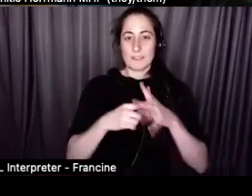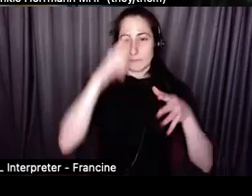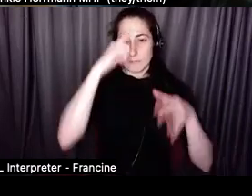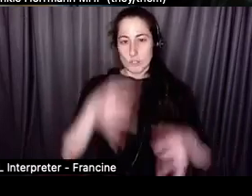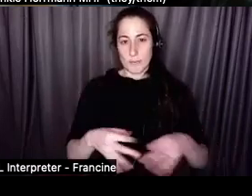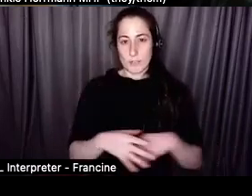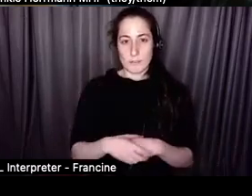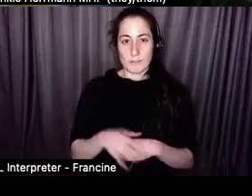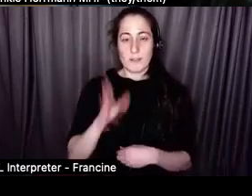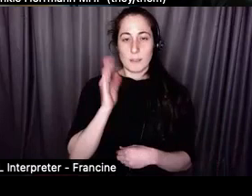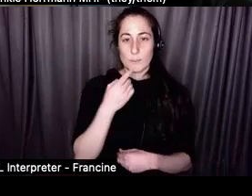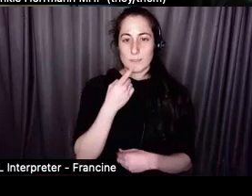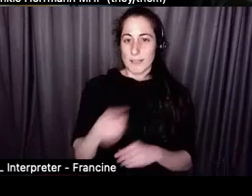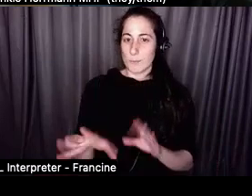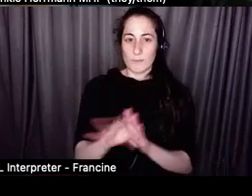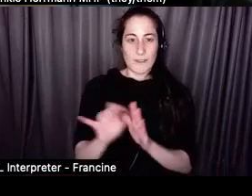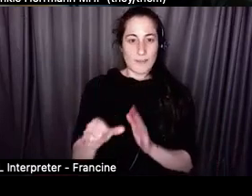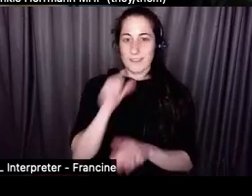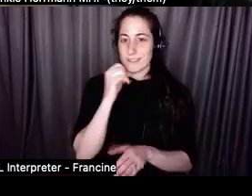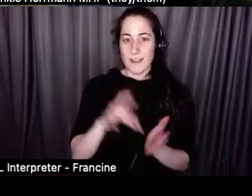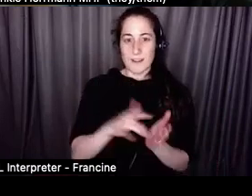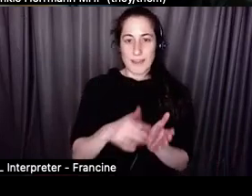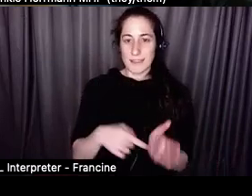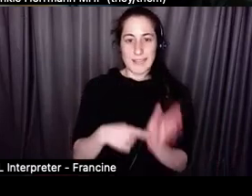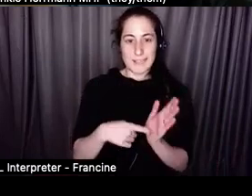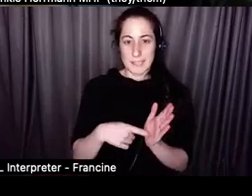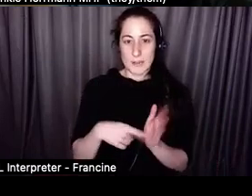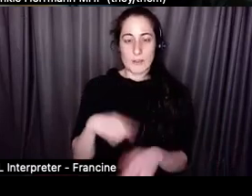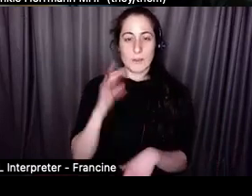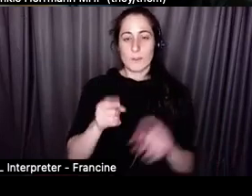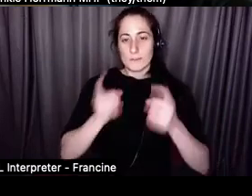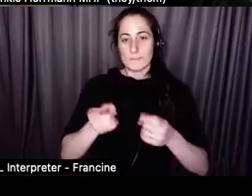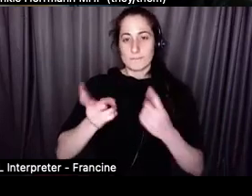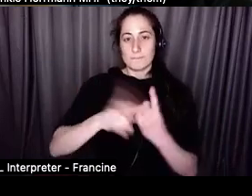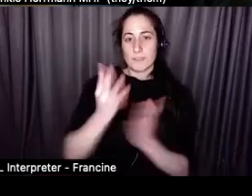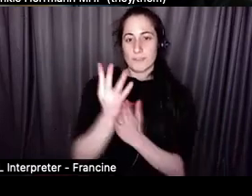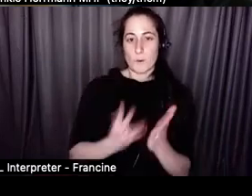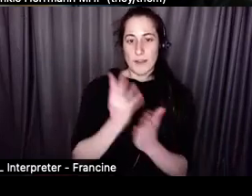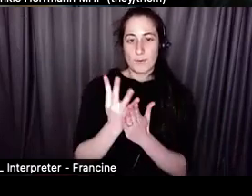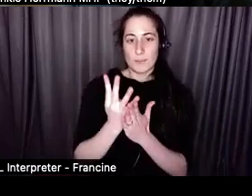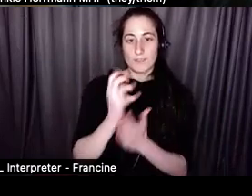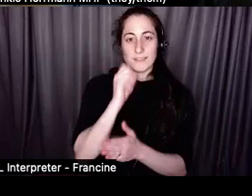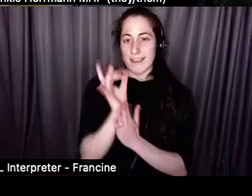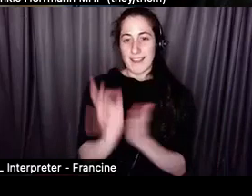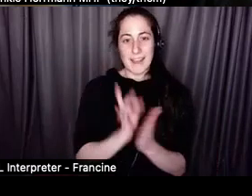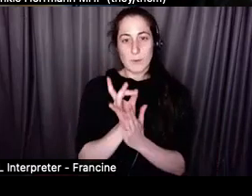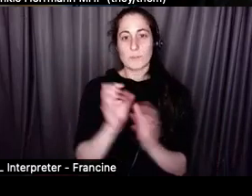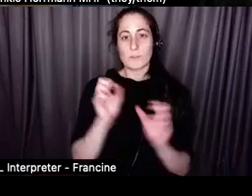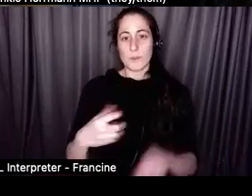say, we found this not to be medically necessary. We're giving you 4 hours and not 8. Then you can appeal